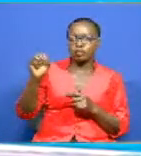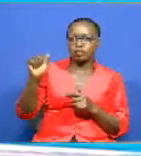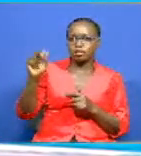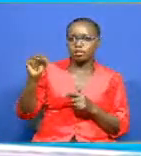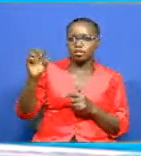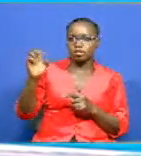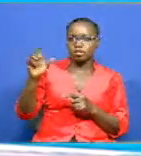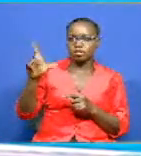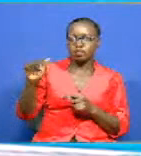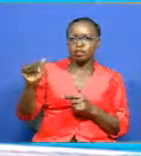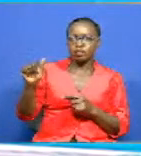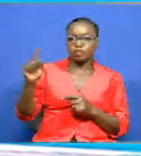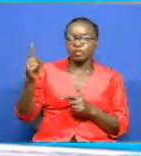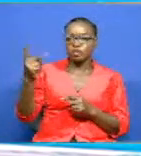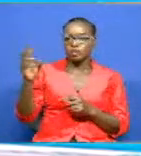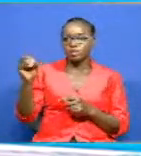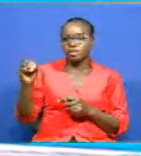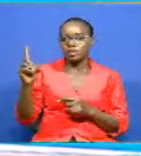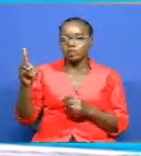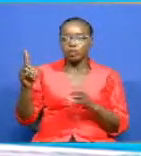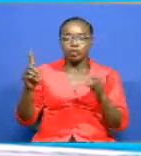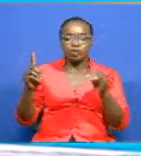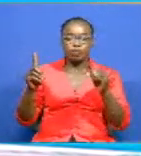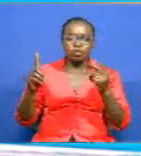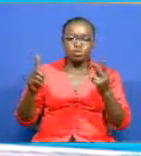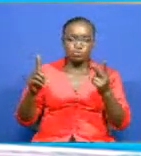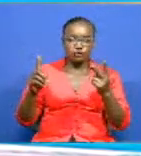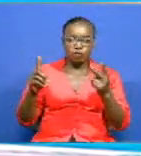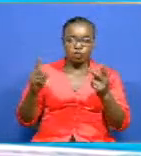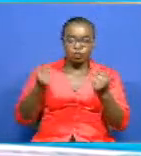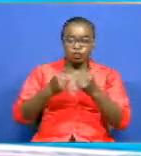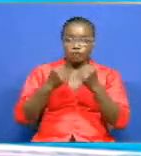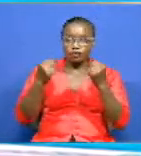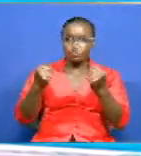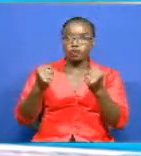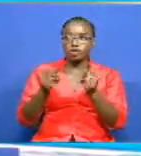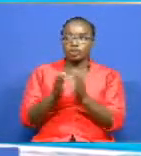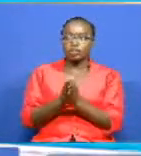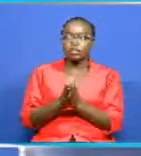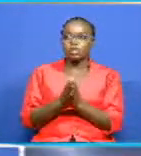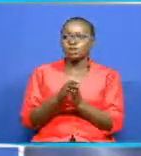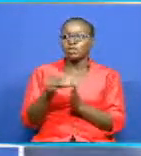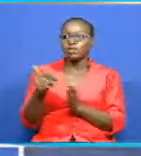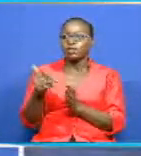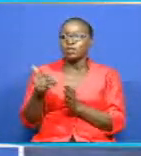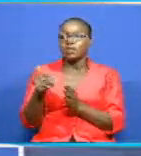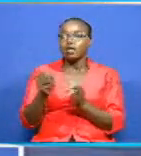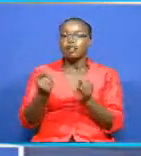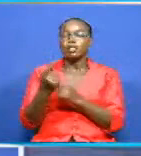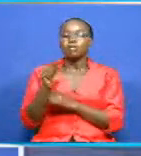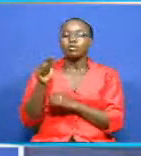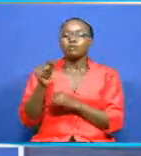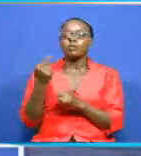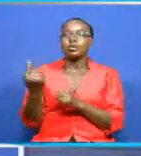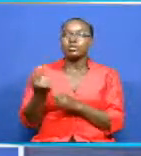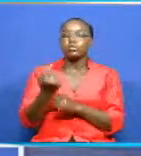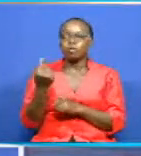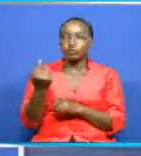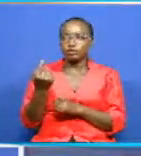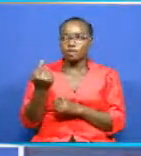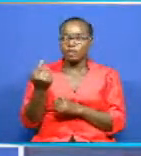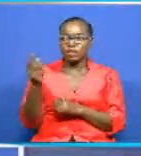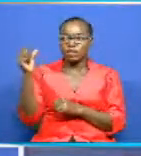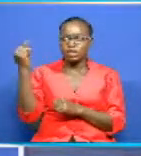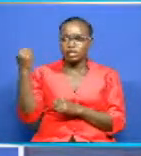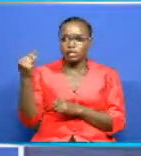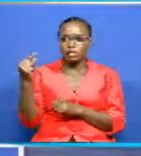a 120-102 victory over the Houston Rockets. Elsewhere, Steve Curry could only manage 11 points as the Golden State Warriors